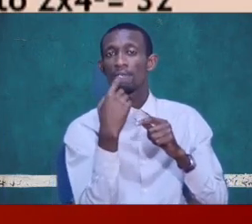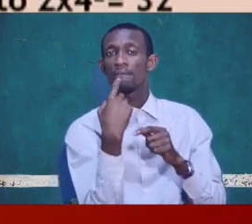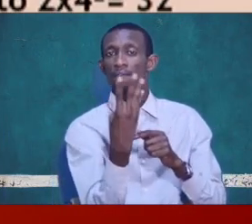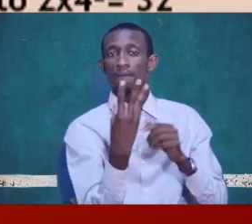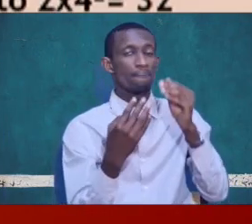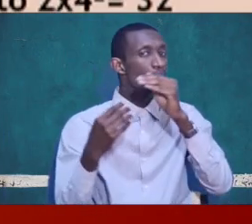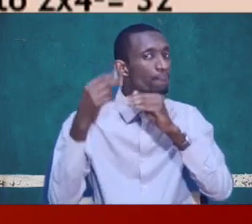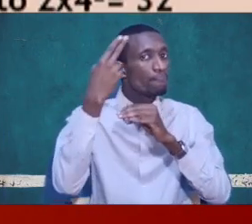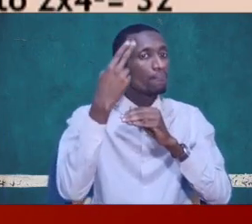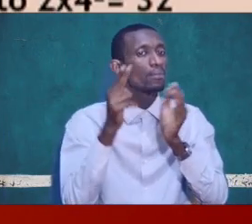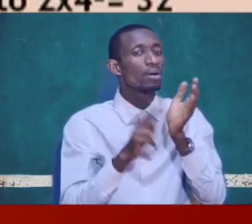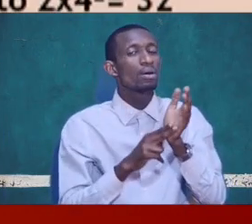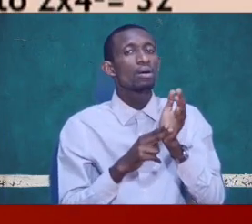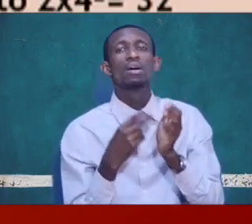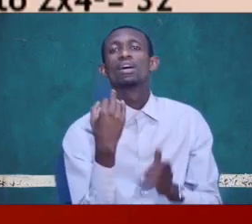be 32.